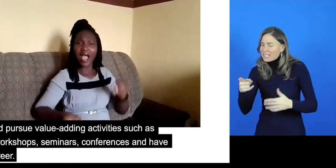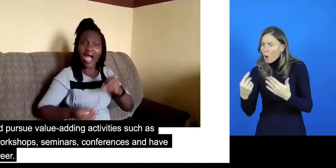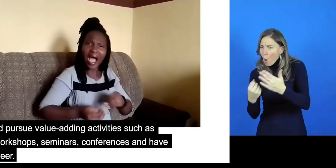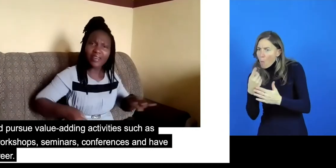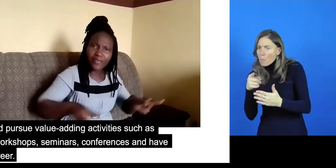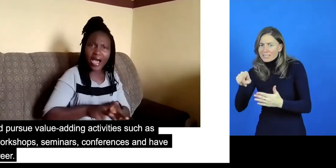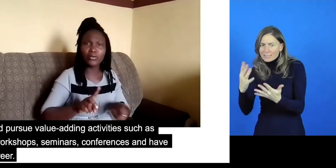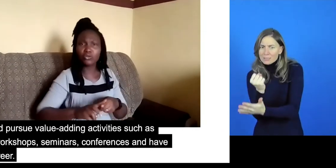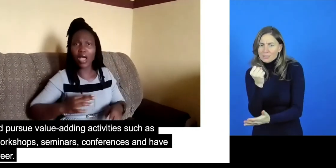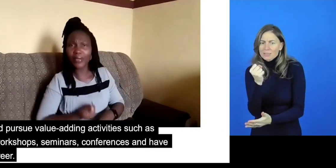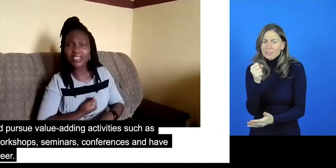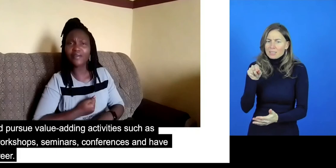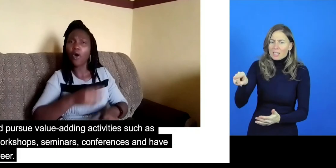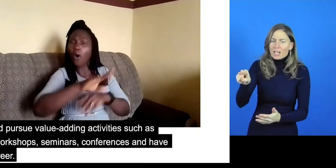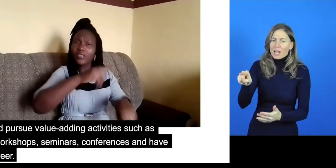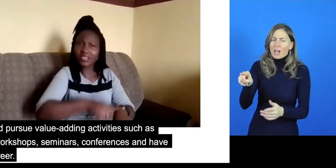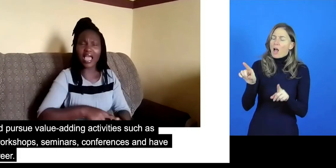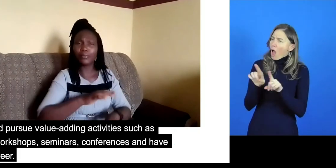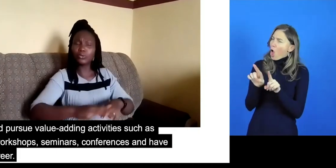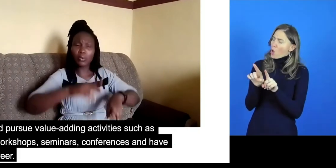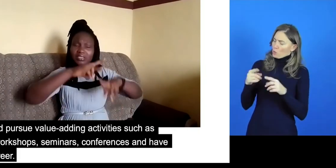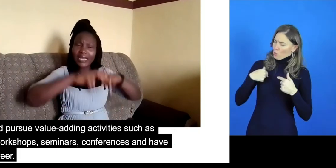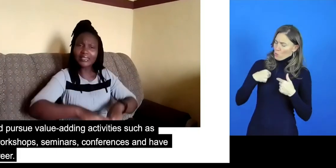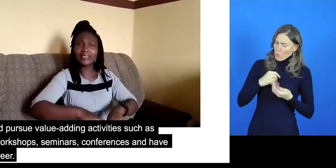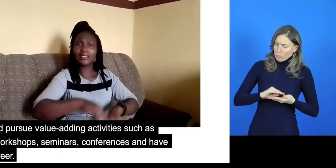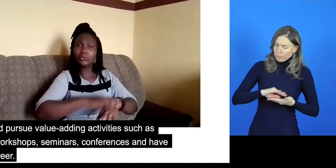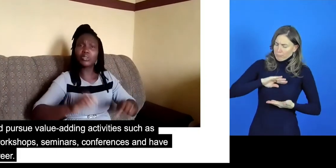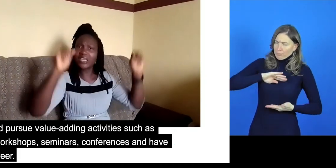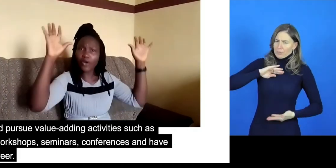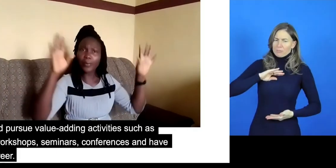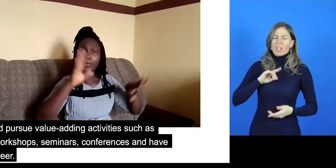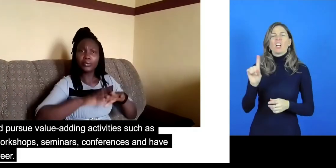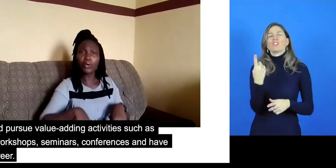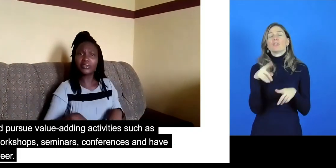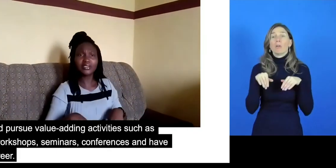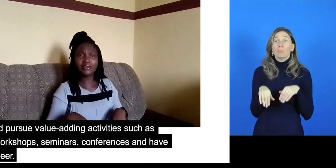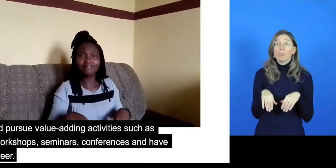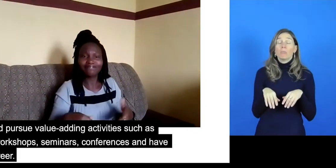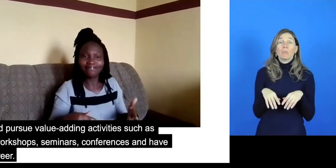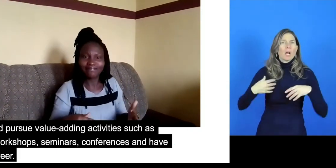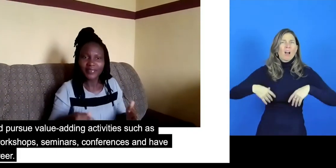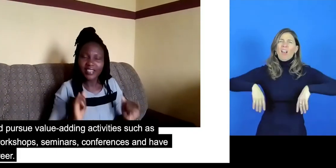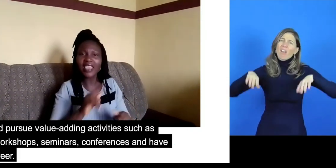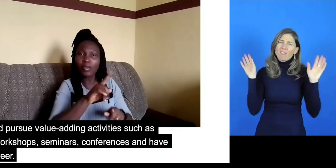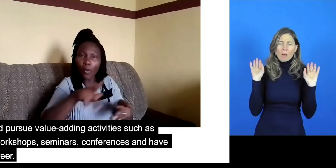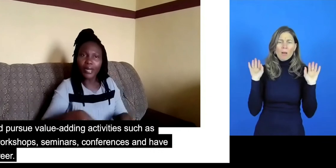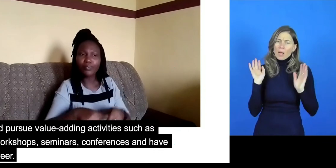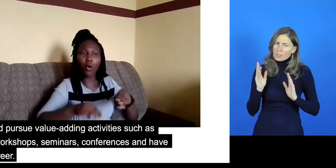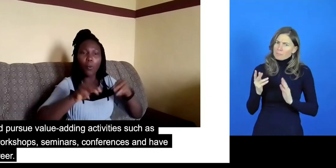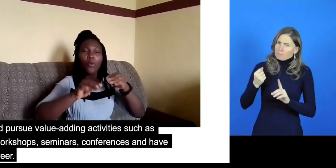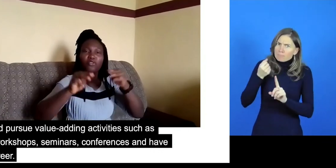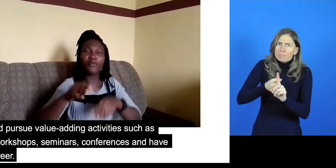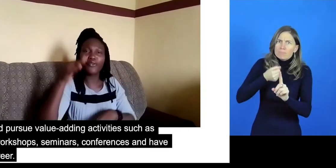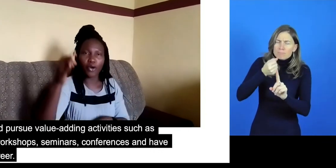ourselves, add value to ourselves all the time. Don't rest, don't give up, don't stay in one place,